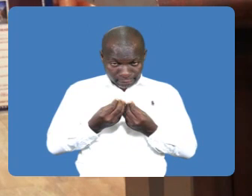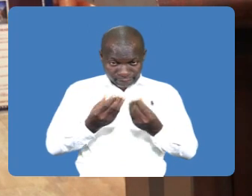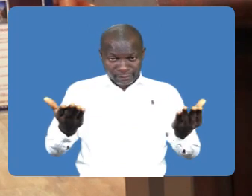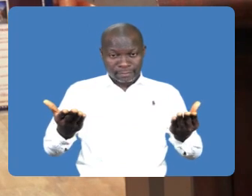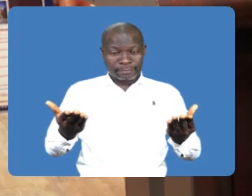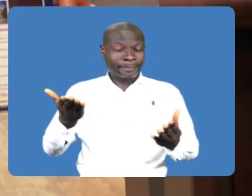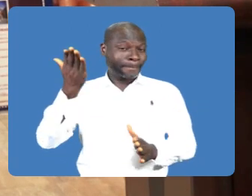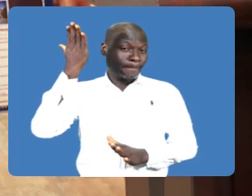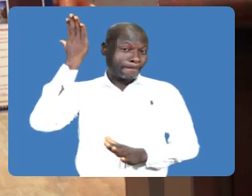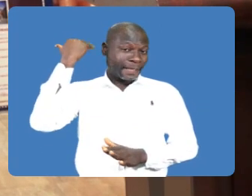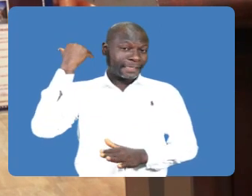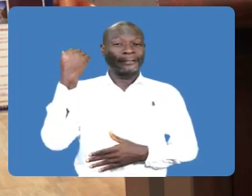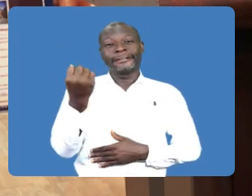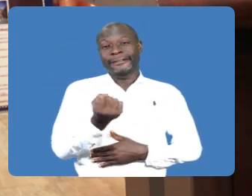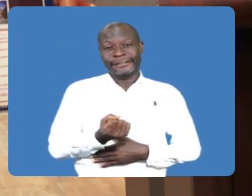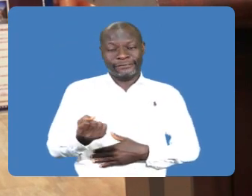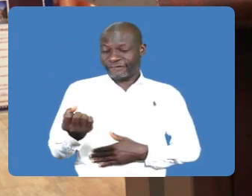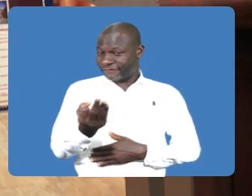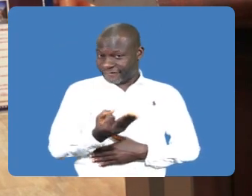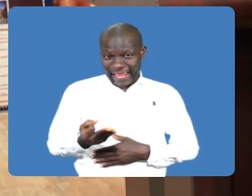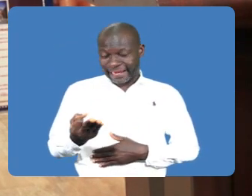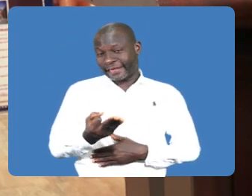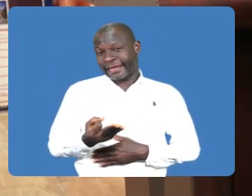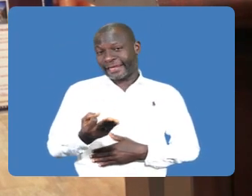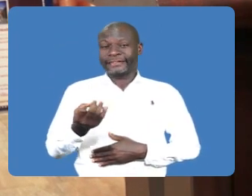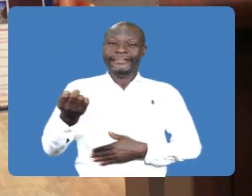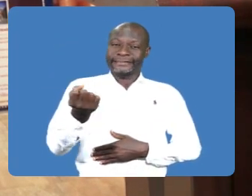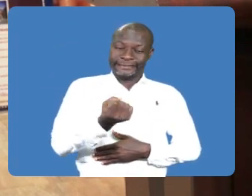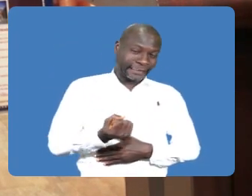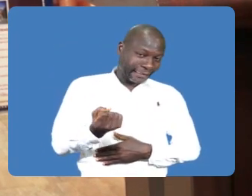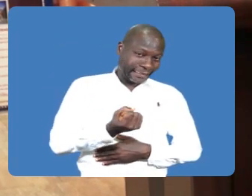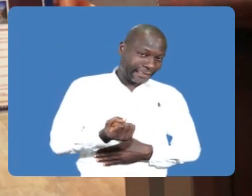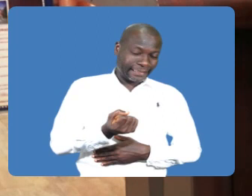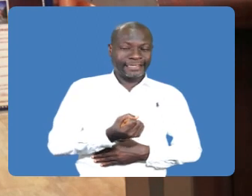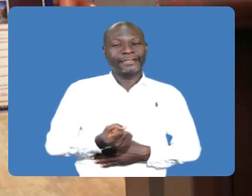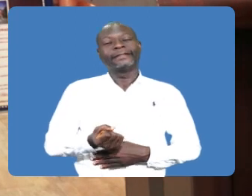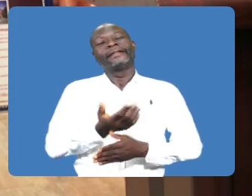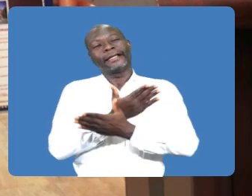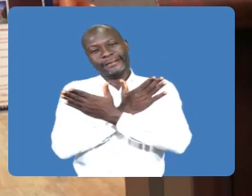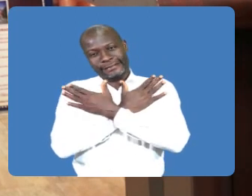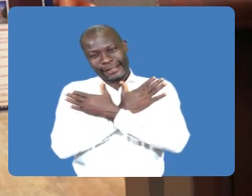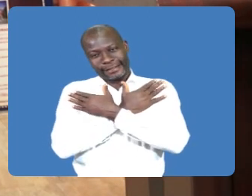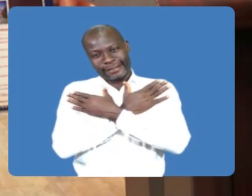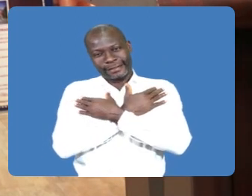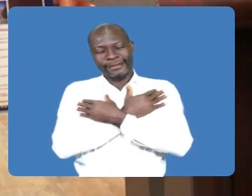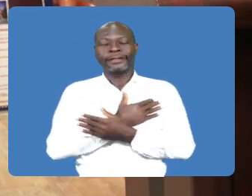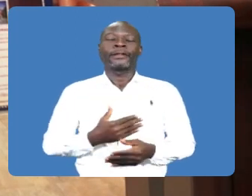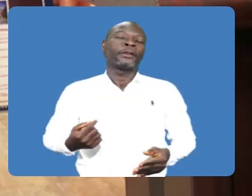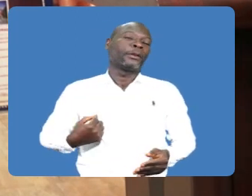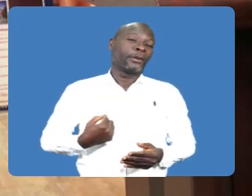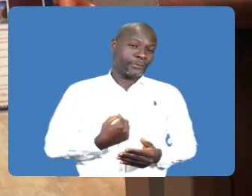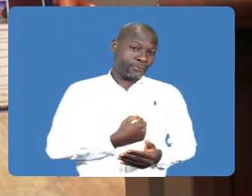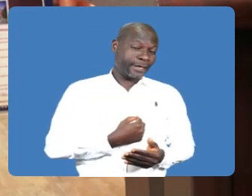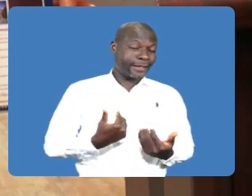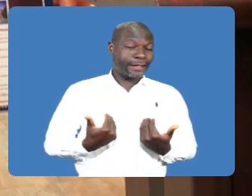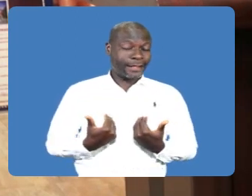se. En anu na wachi a itwa emu no. Friday, Saturday, and